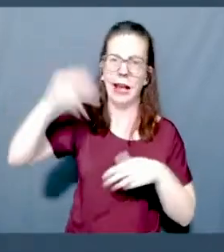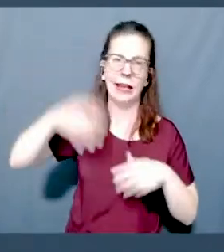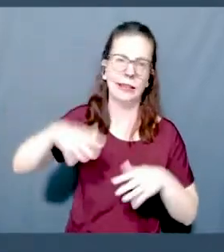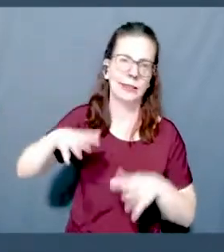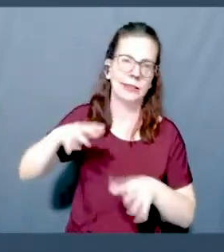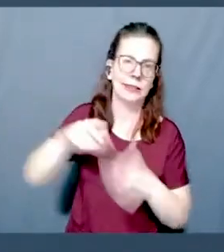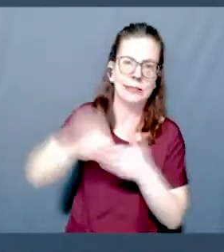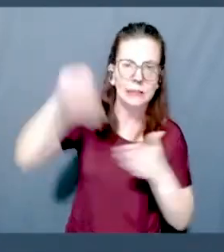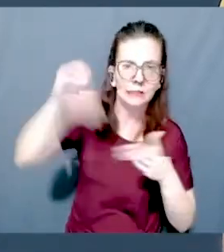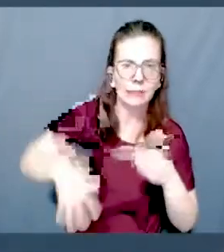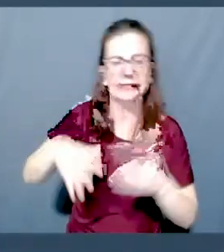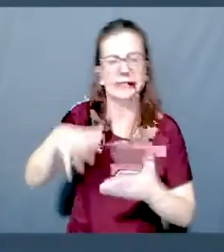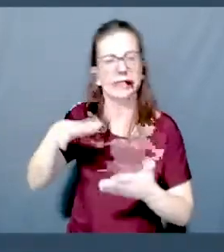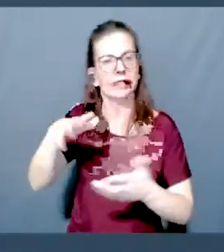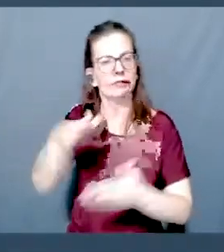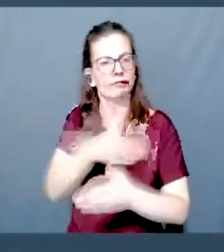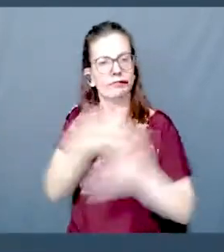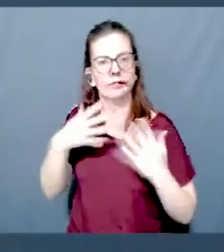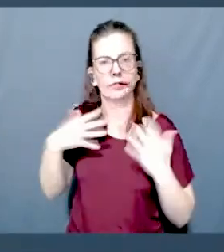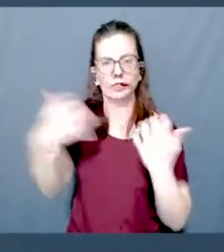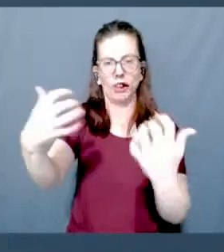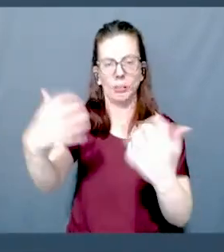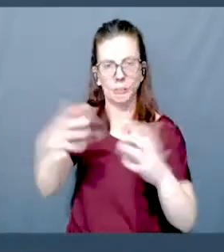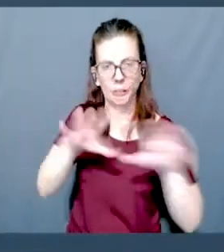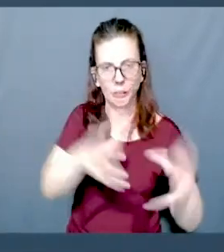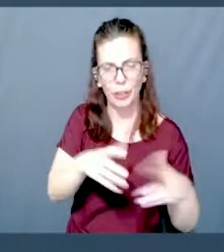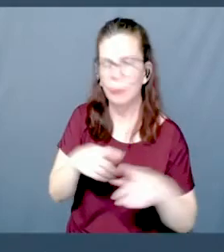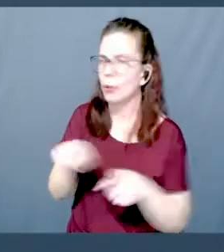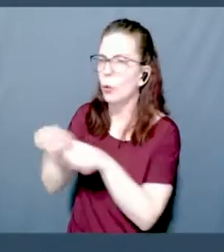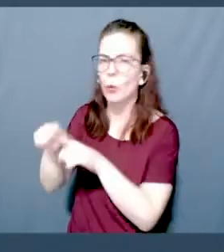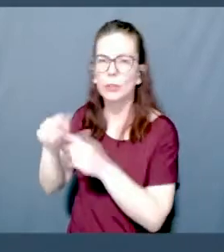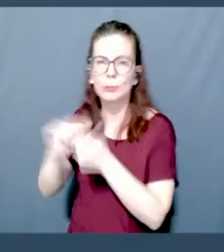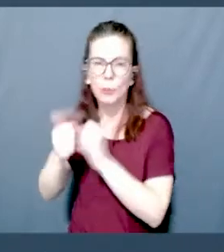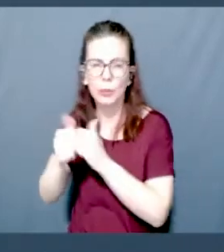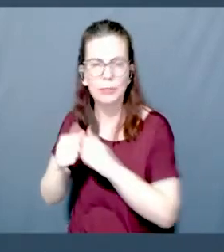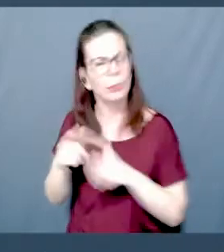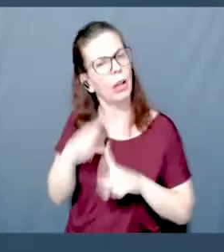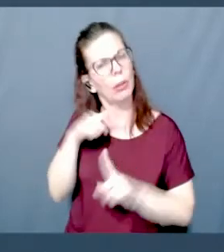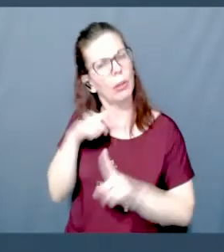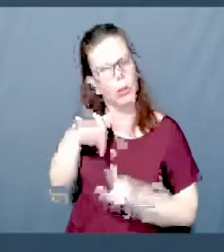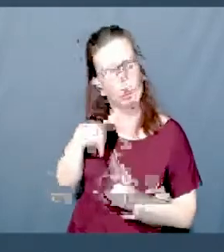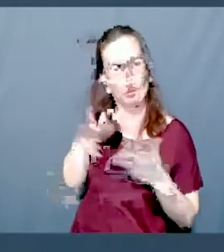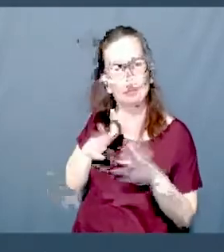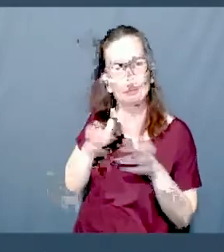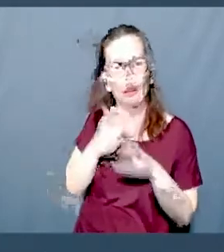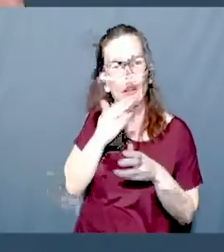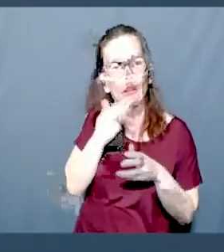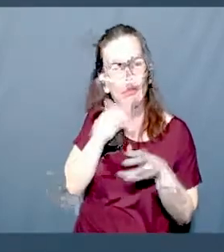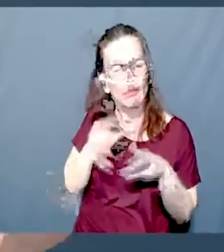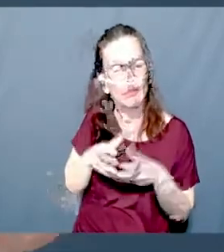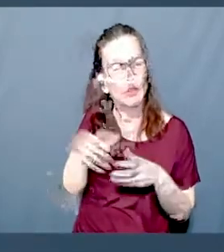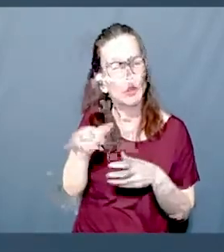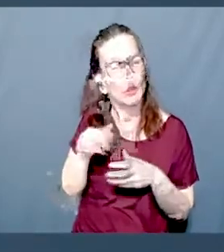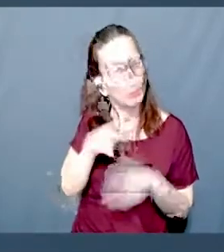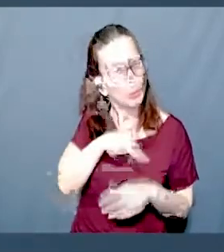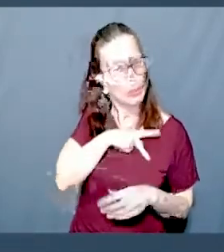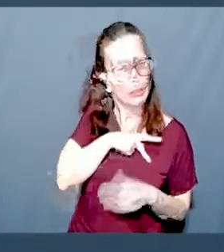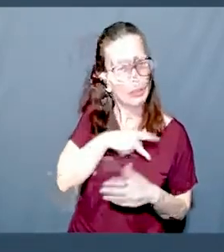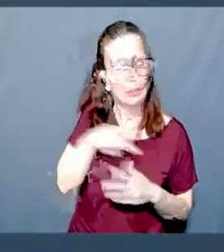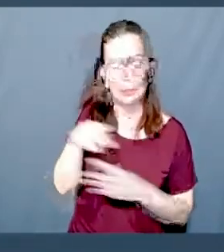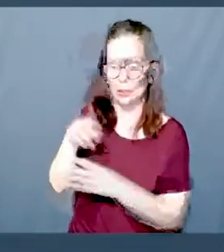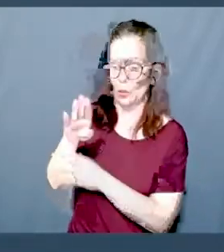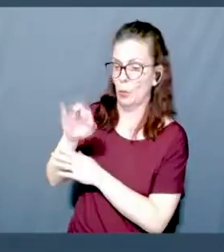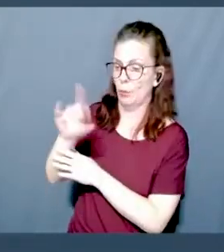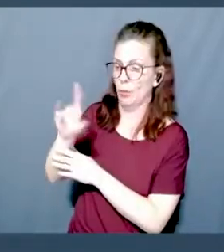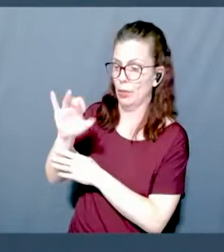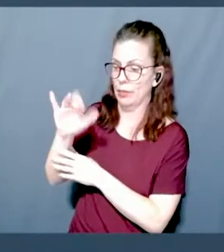also consuming user-generated content, things that are much more personal to them. And so whereas on the sort of broadcast side, we've had launches